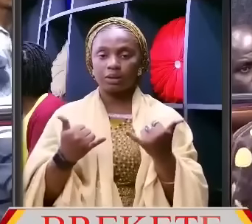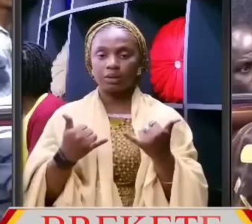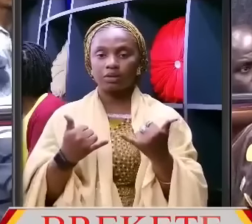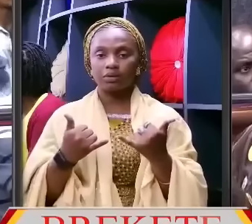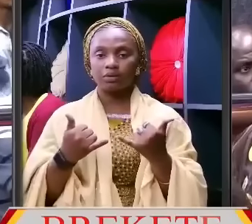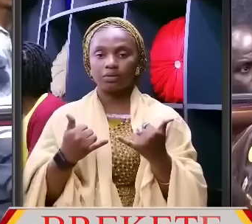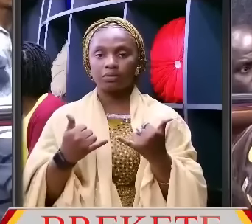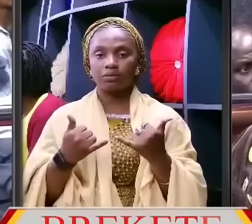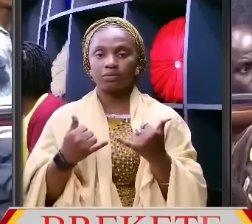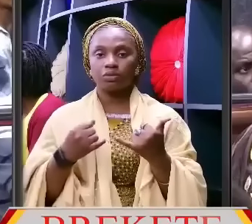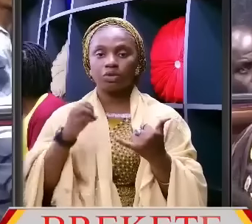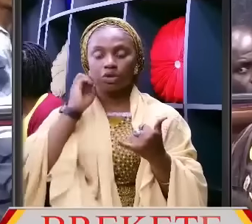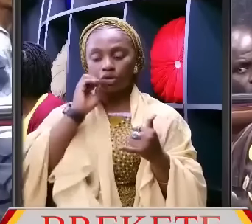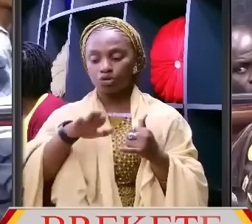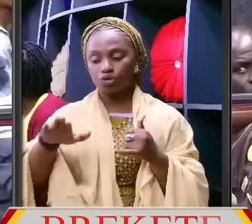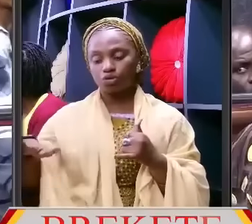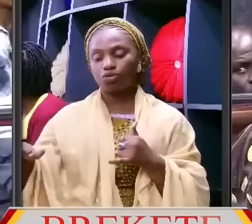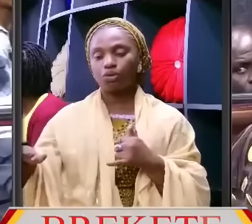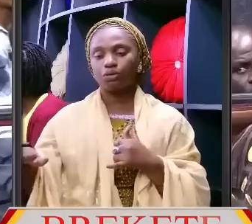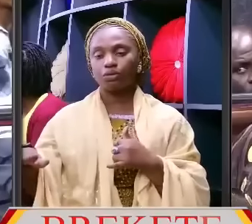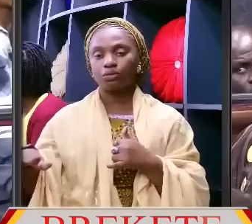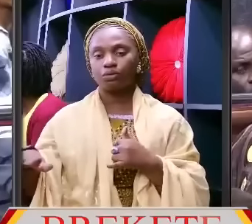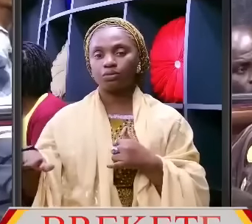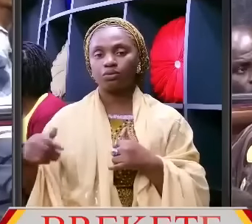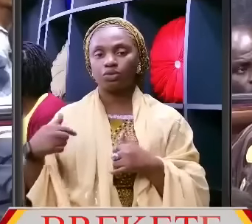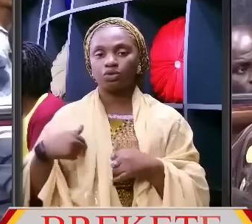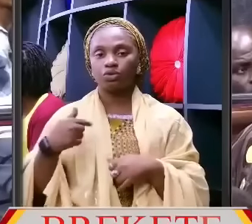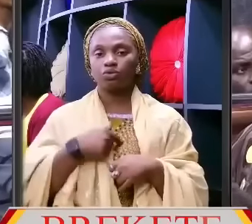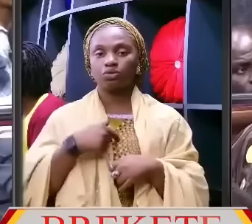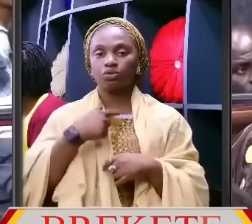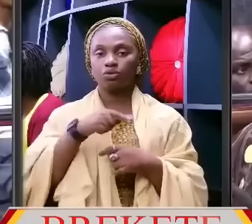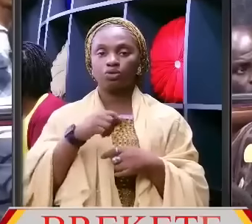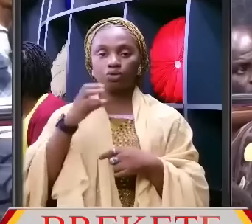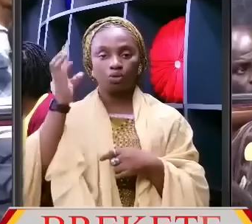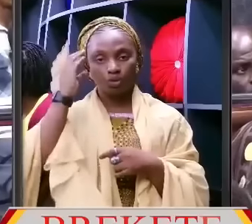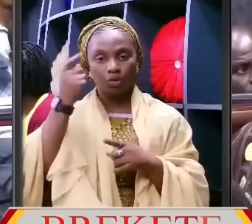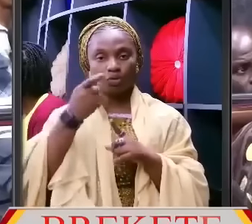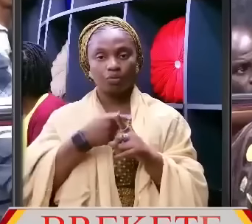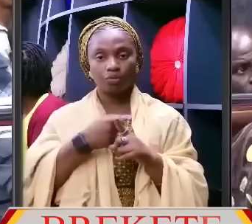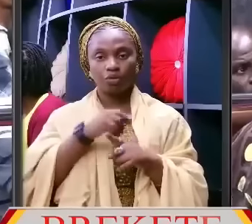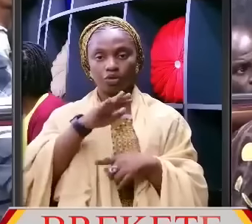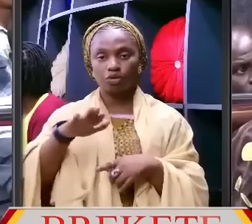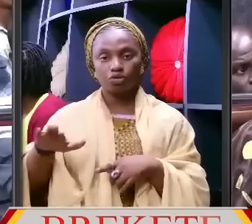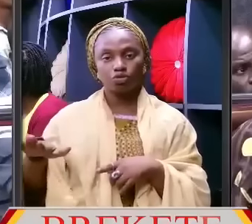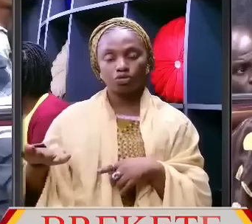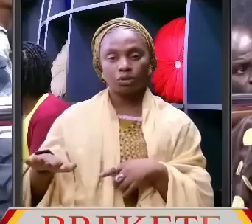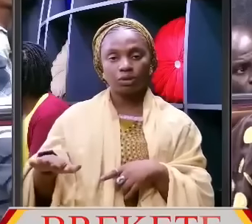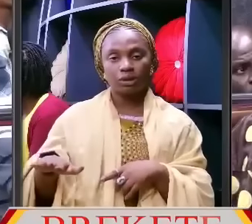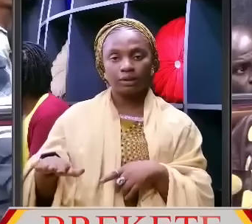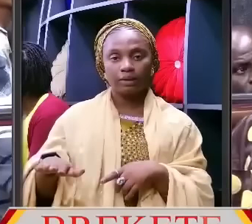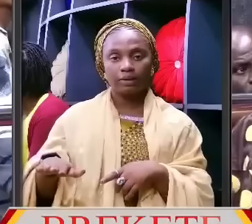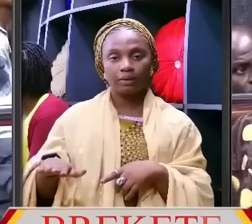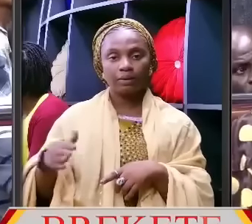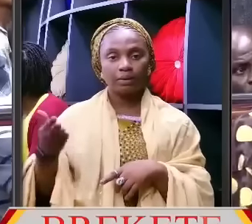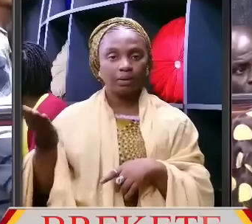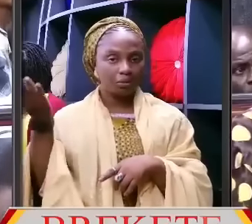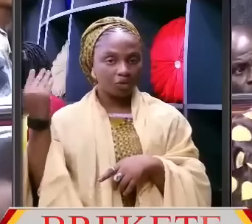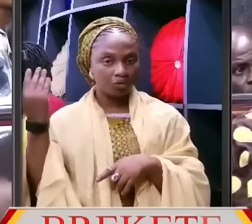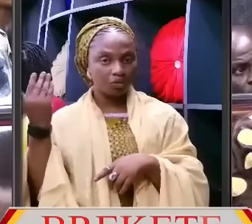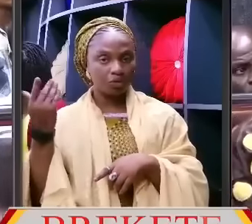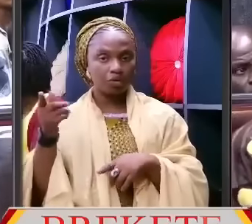In children. In children? Yes. We go hear from the children because they talk, say, you